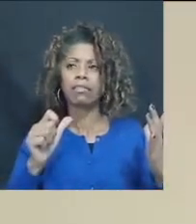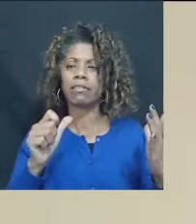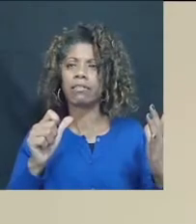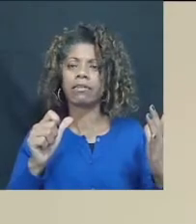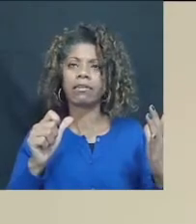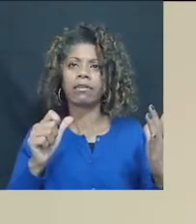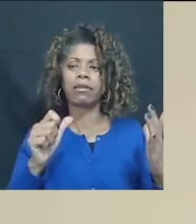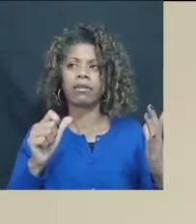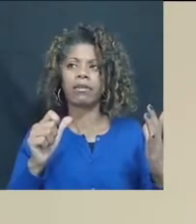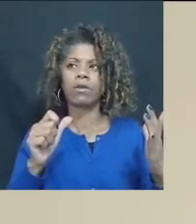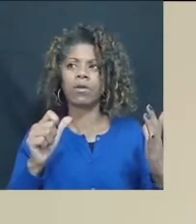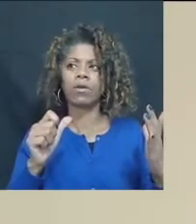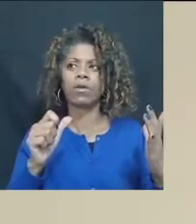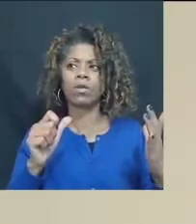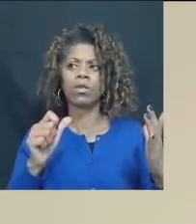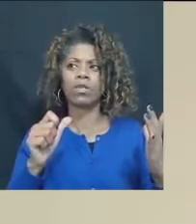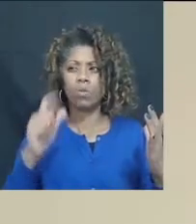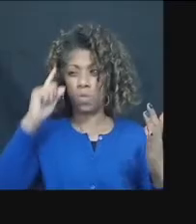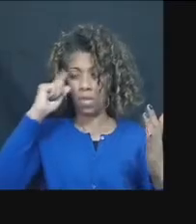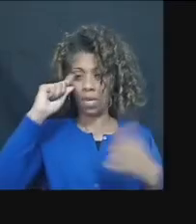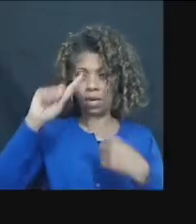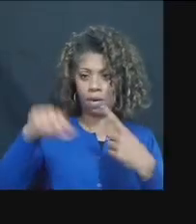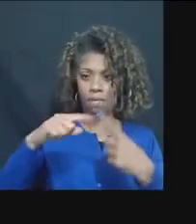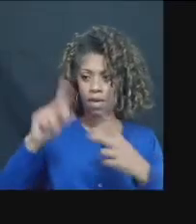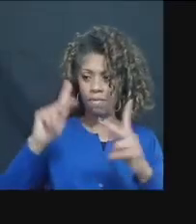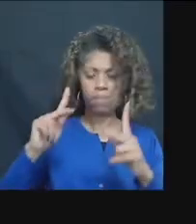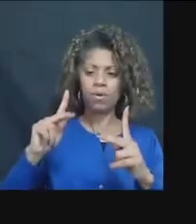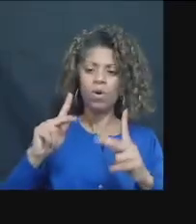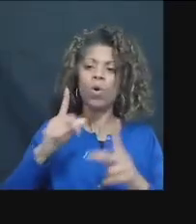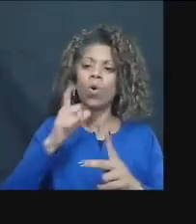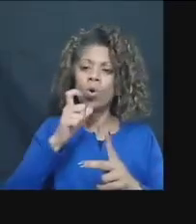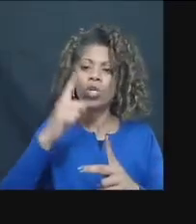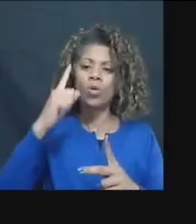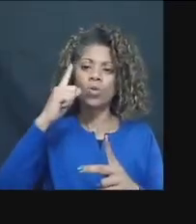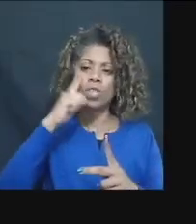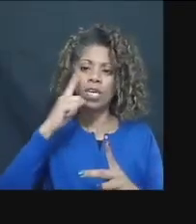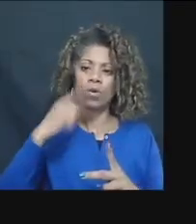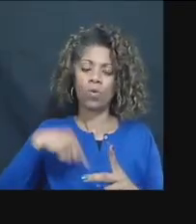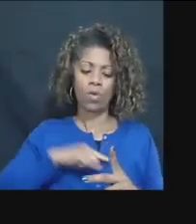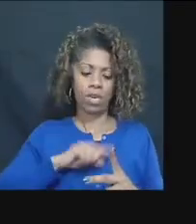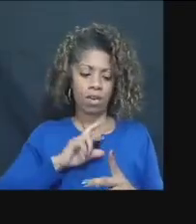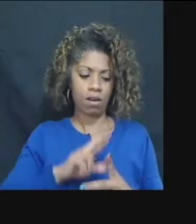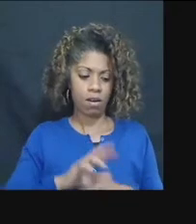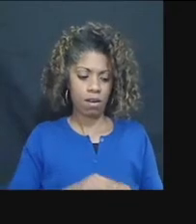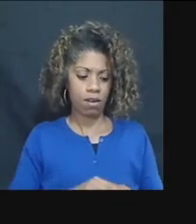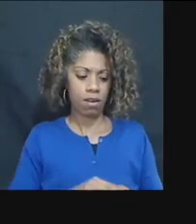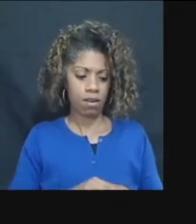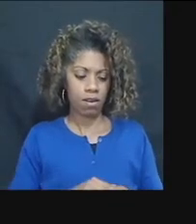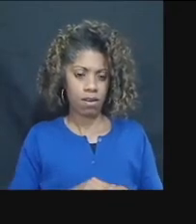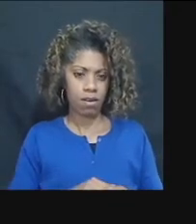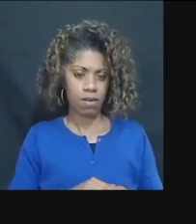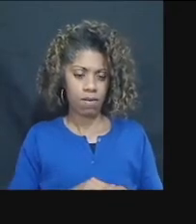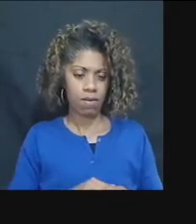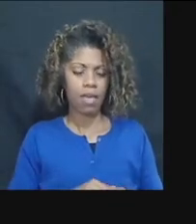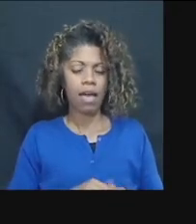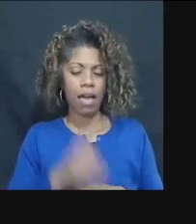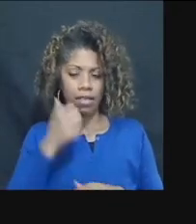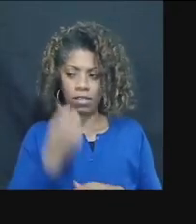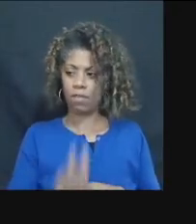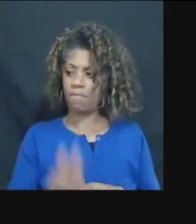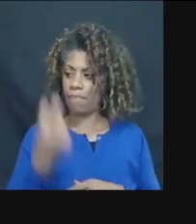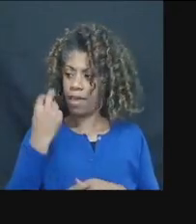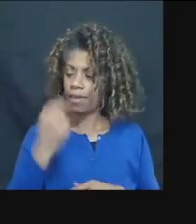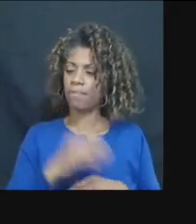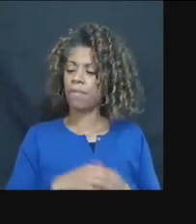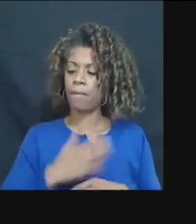think we are? That's the question that I find myself going back to time and time again. A friend of mine, Jim Shelton,